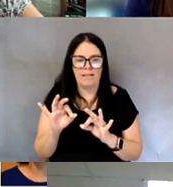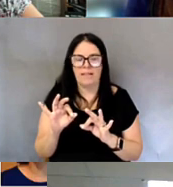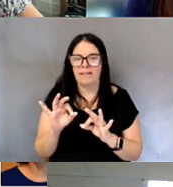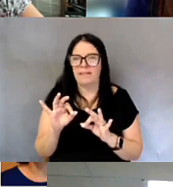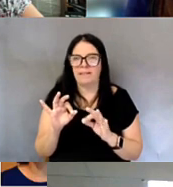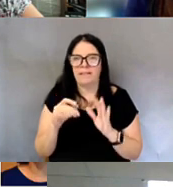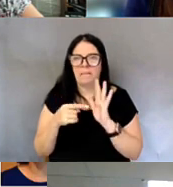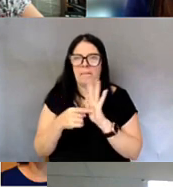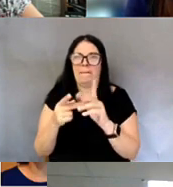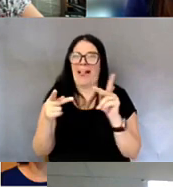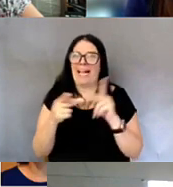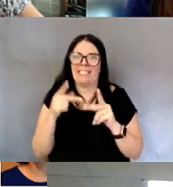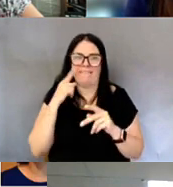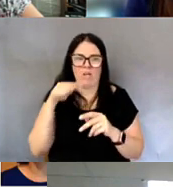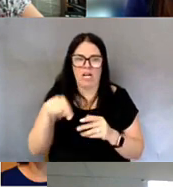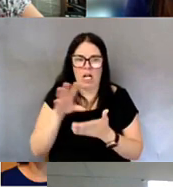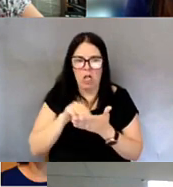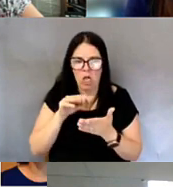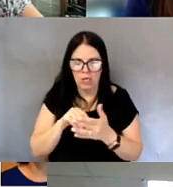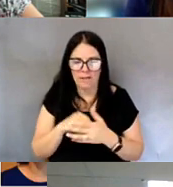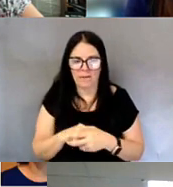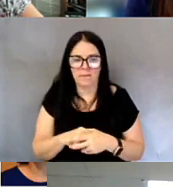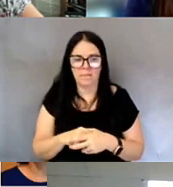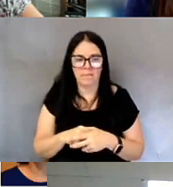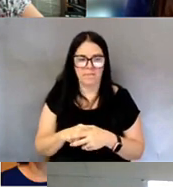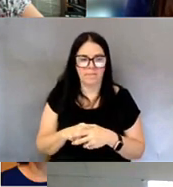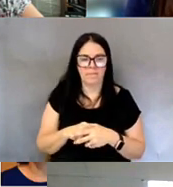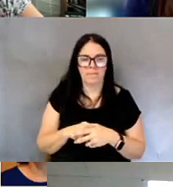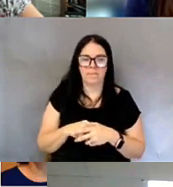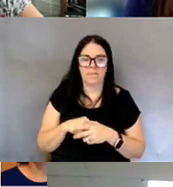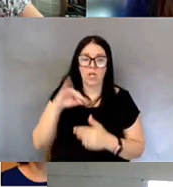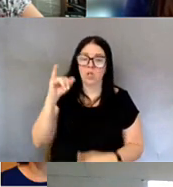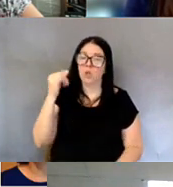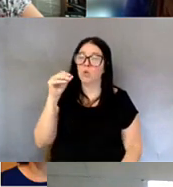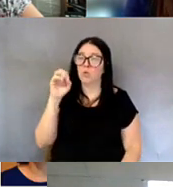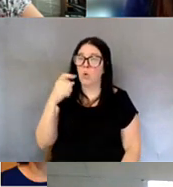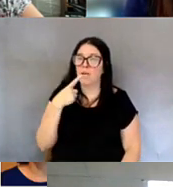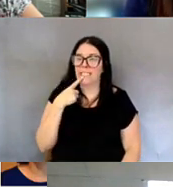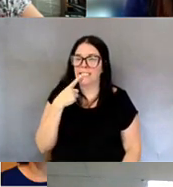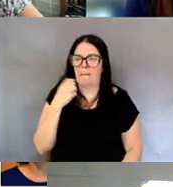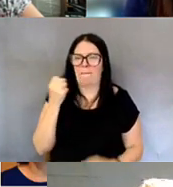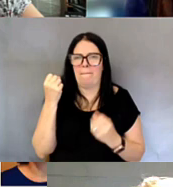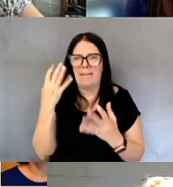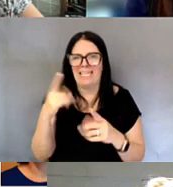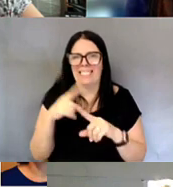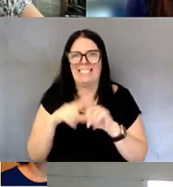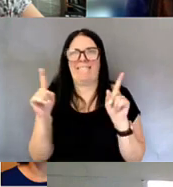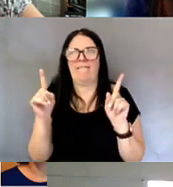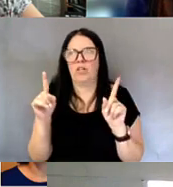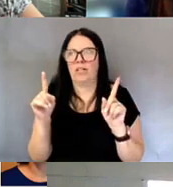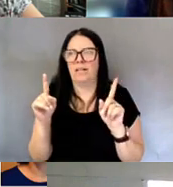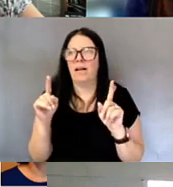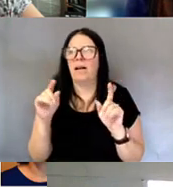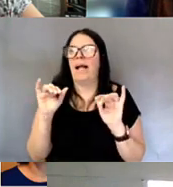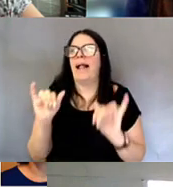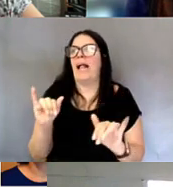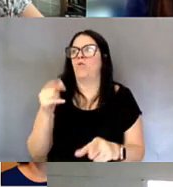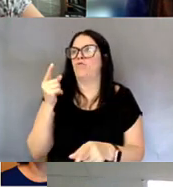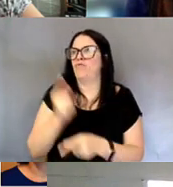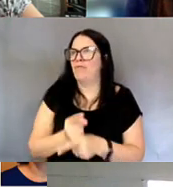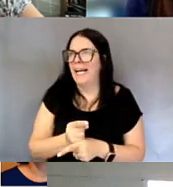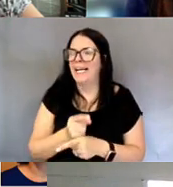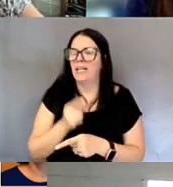each session. And as Joe said, so many different aha moments. And it's like,